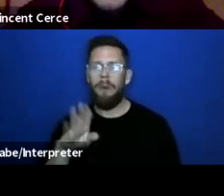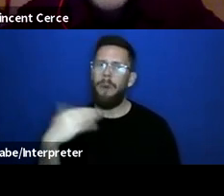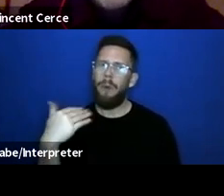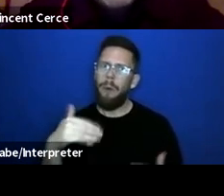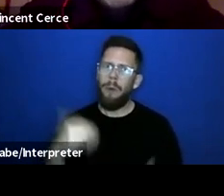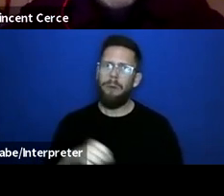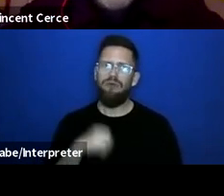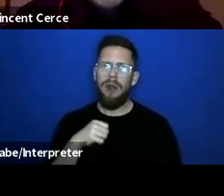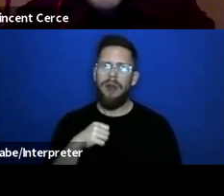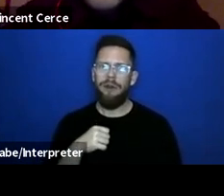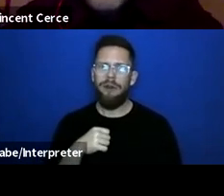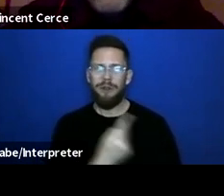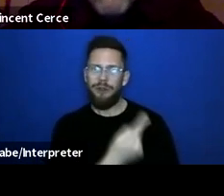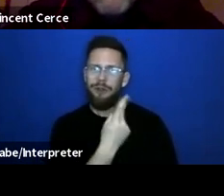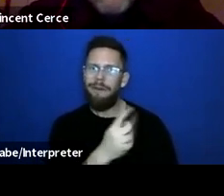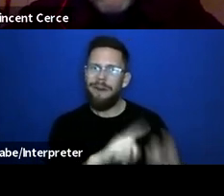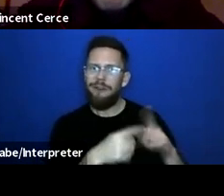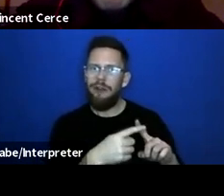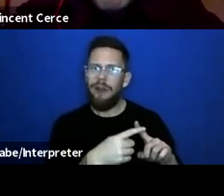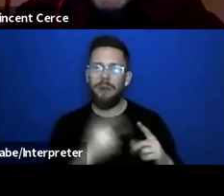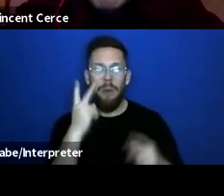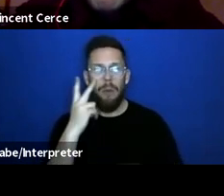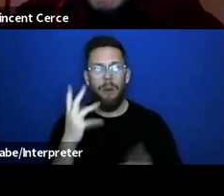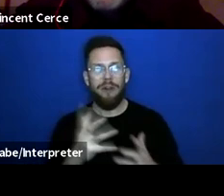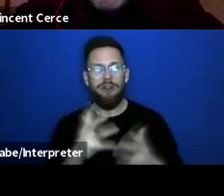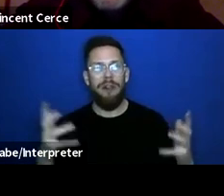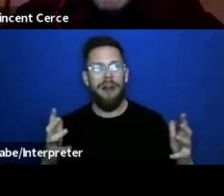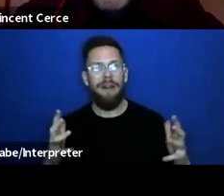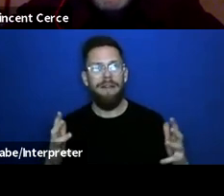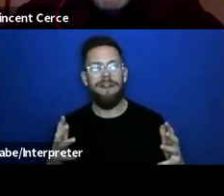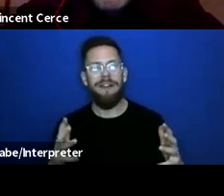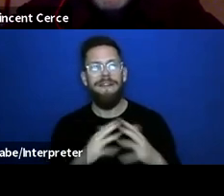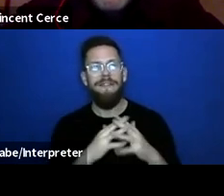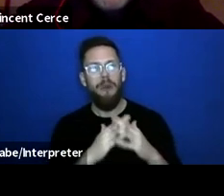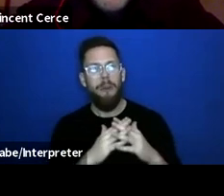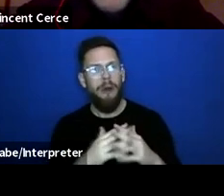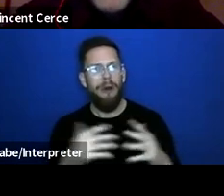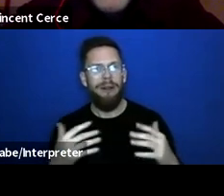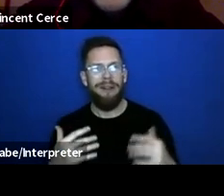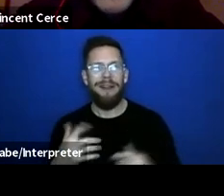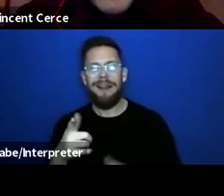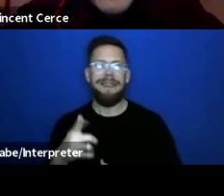together. and he is apparently the mini-me of Patriots fans. So